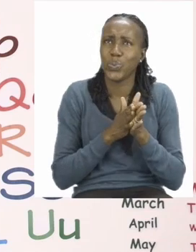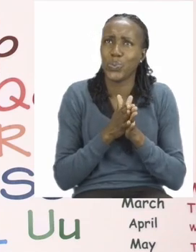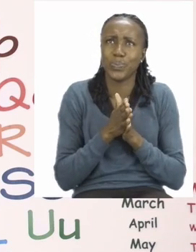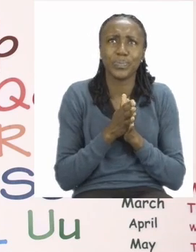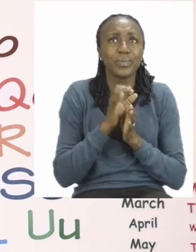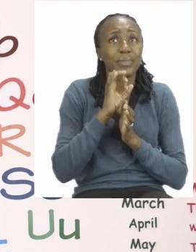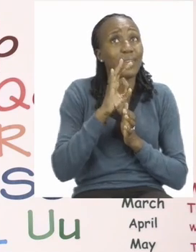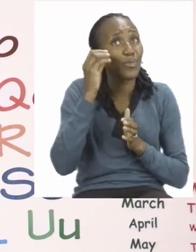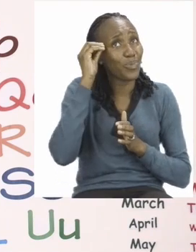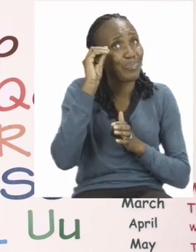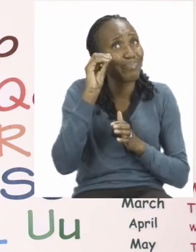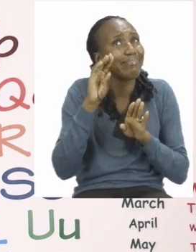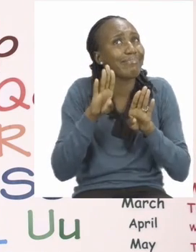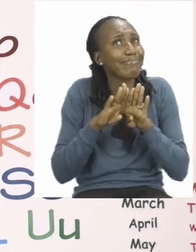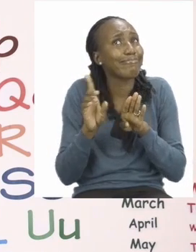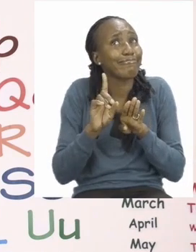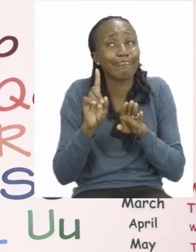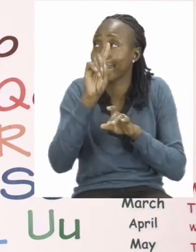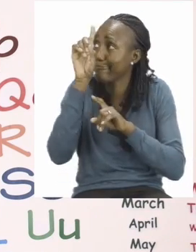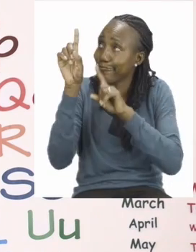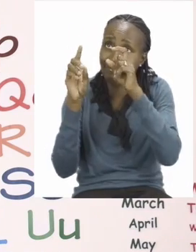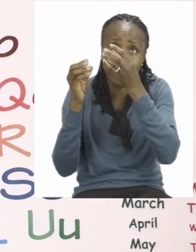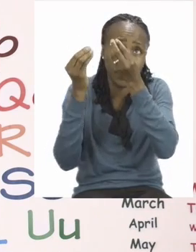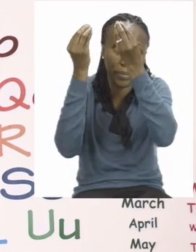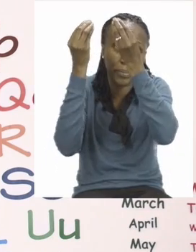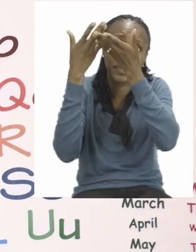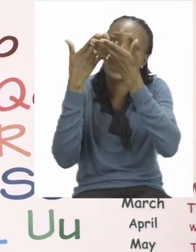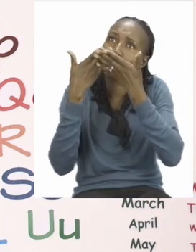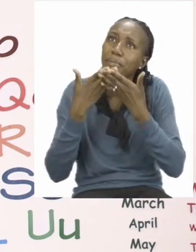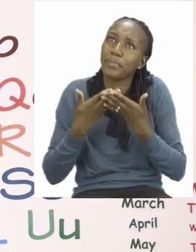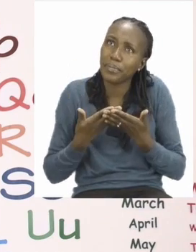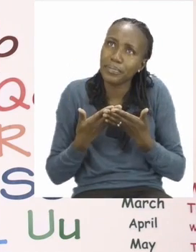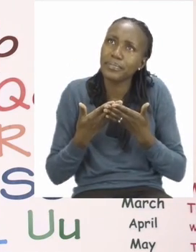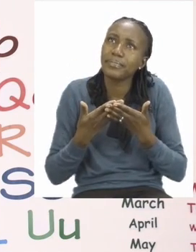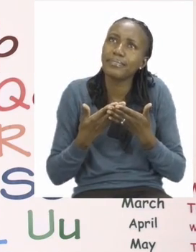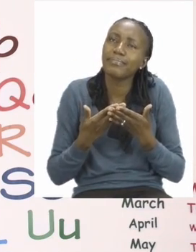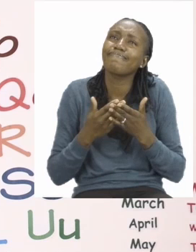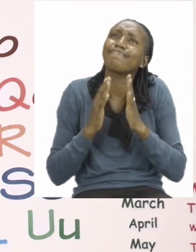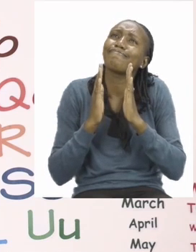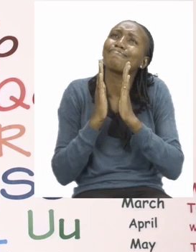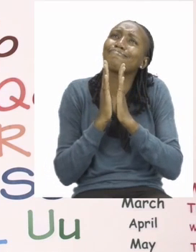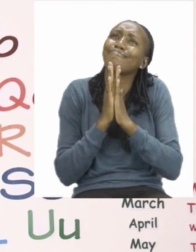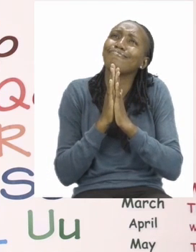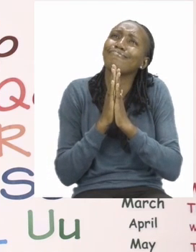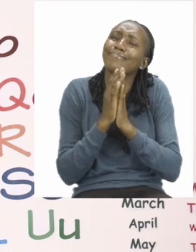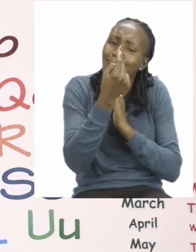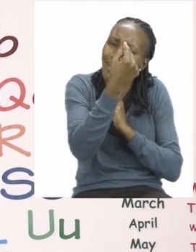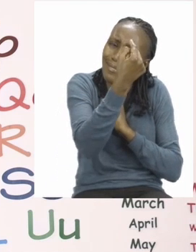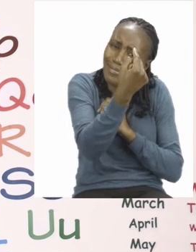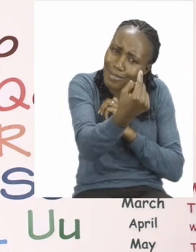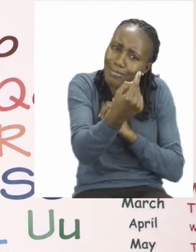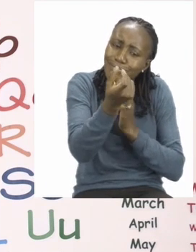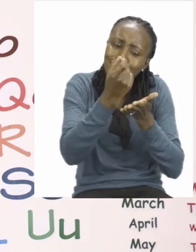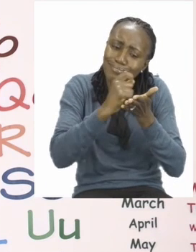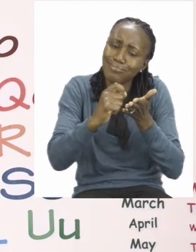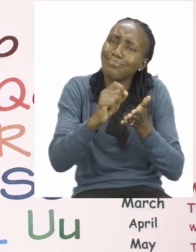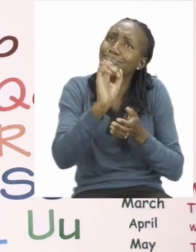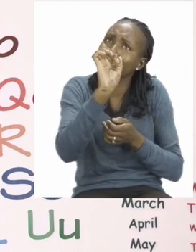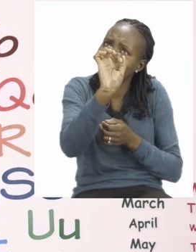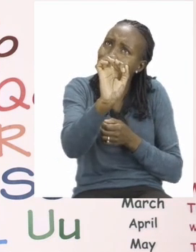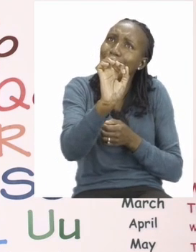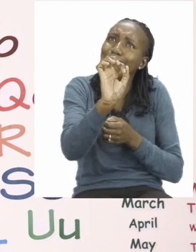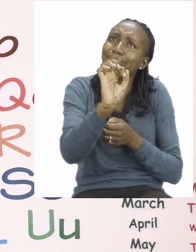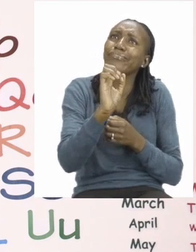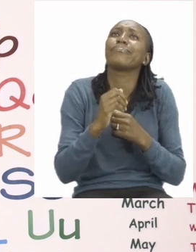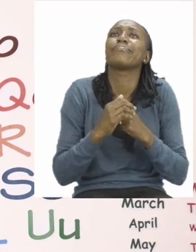what to do, you can always ask an adult for help, but please finish your work by yourself. So